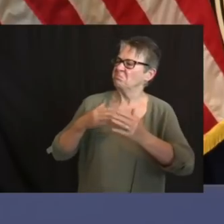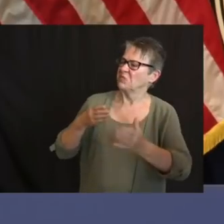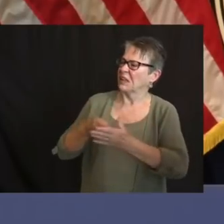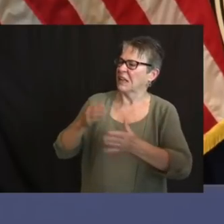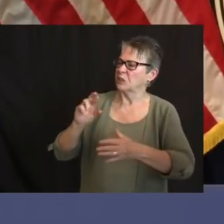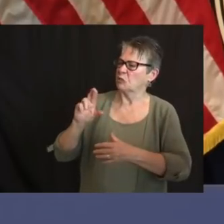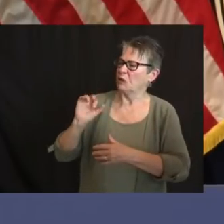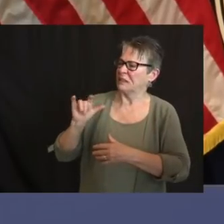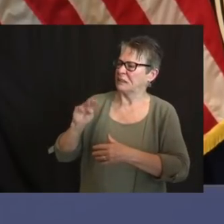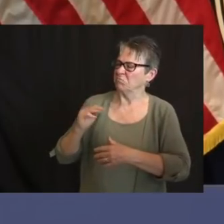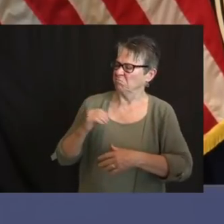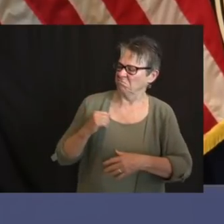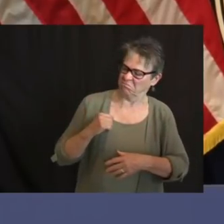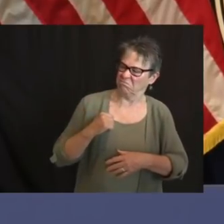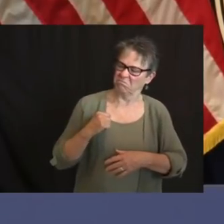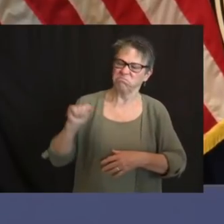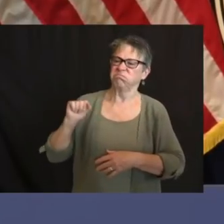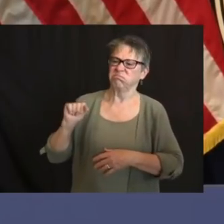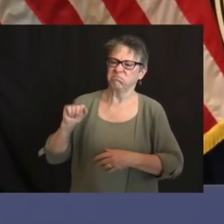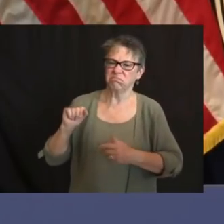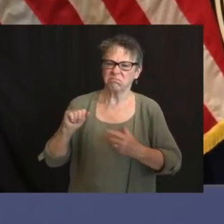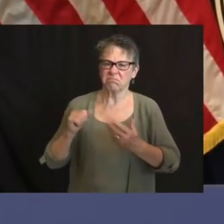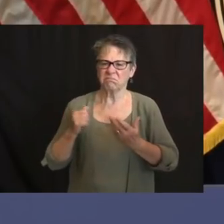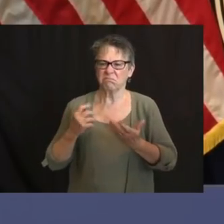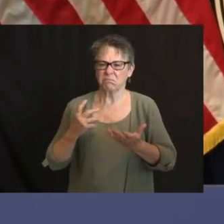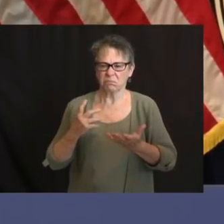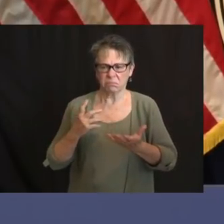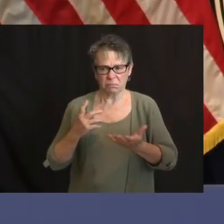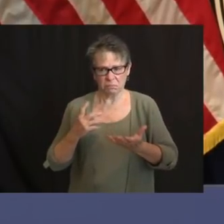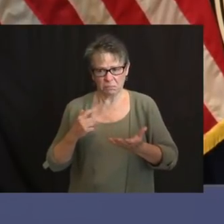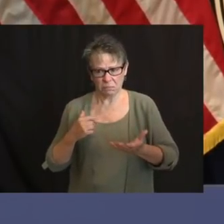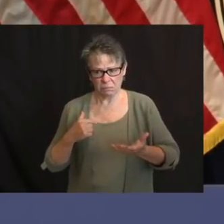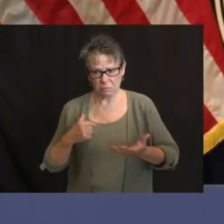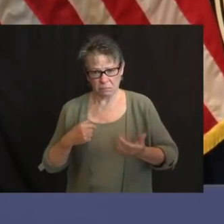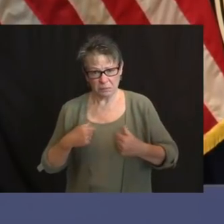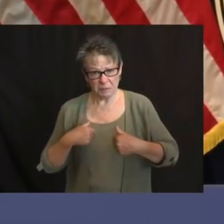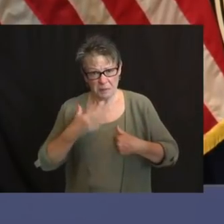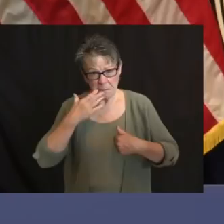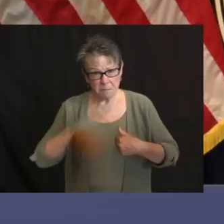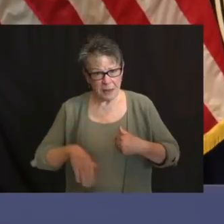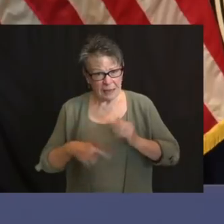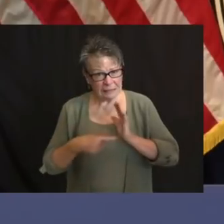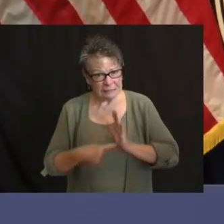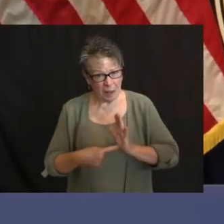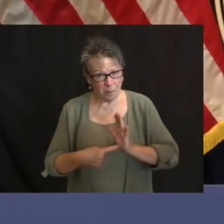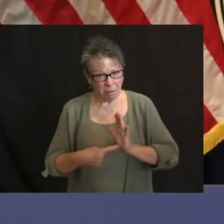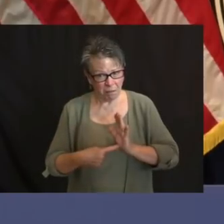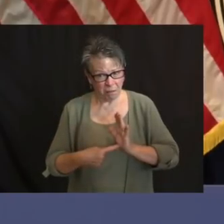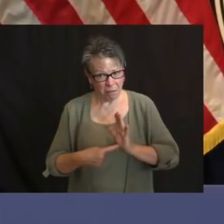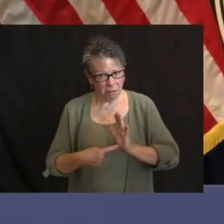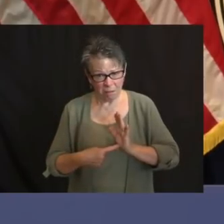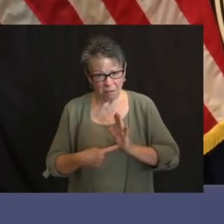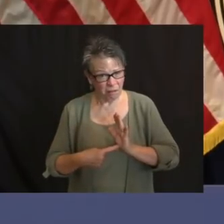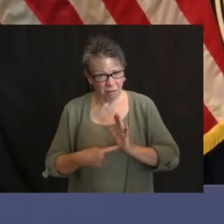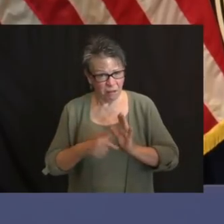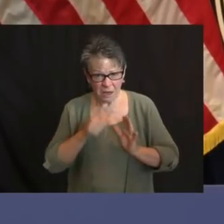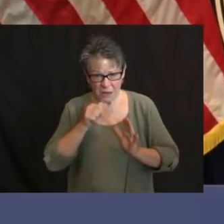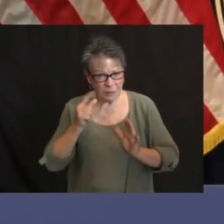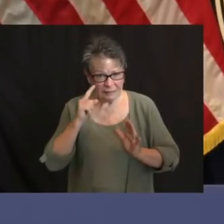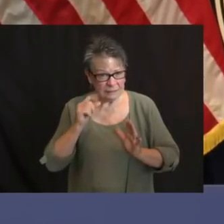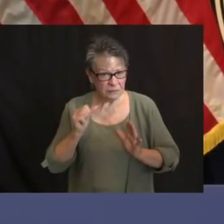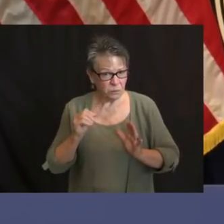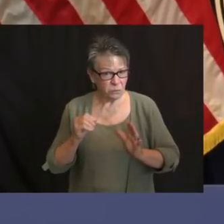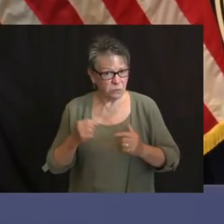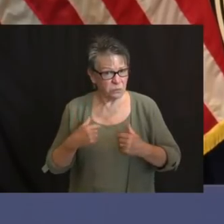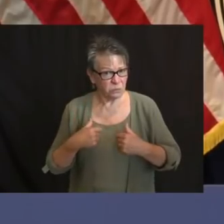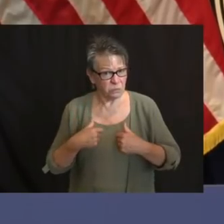401 years, is setting any kind of bad example. We need leaders, we need rank and file, we need people all